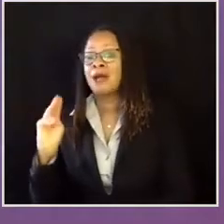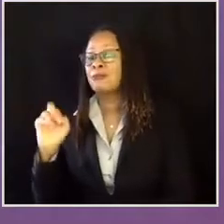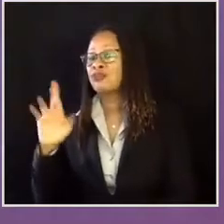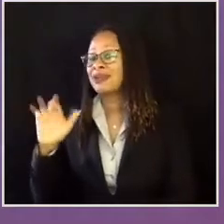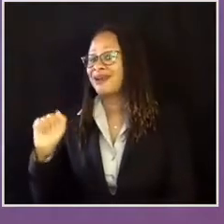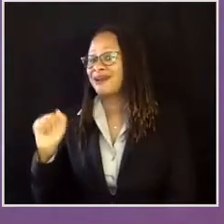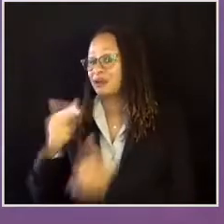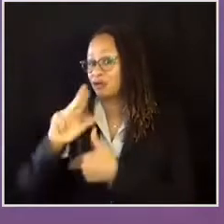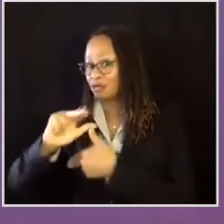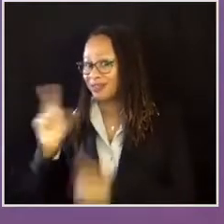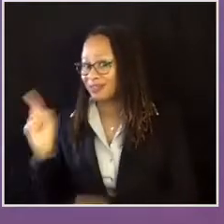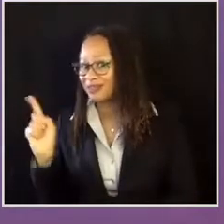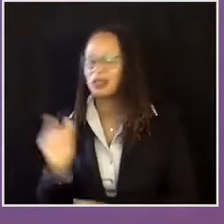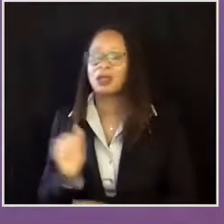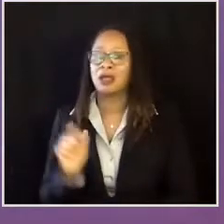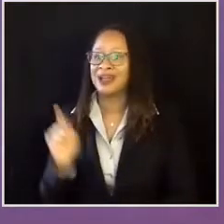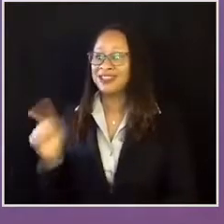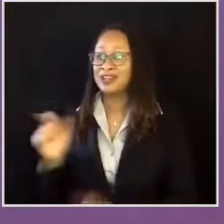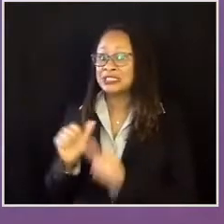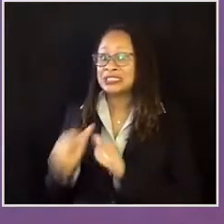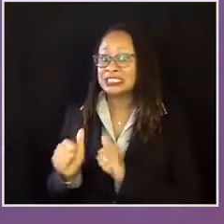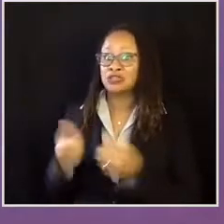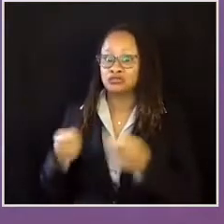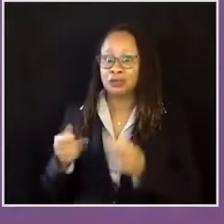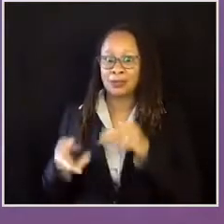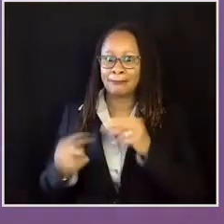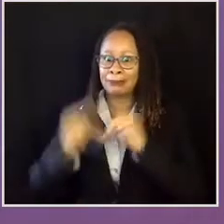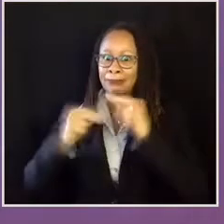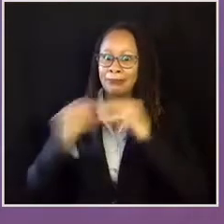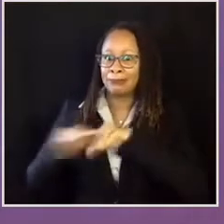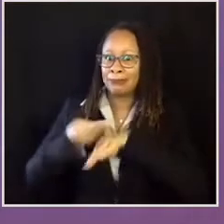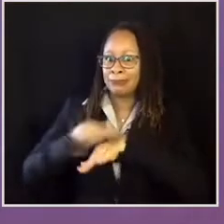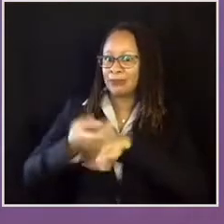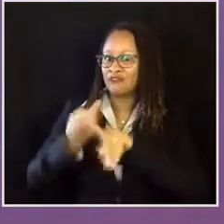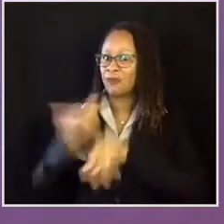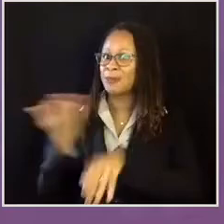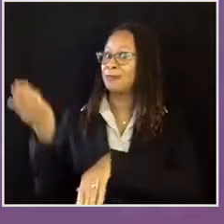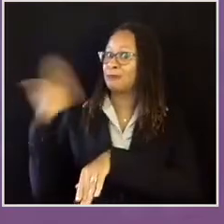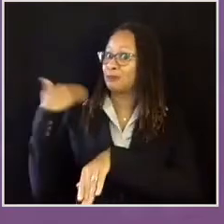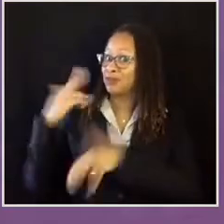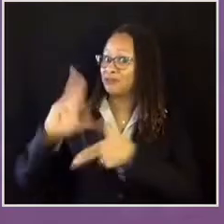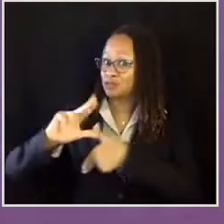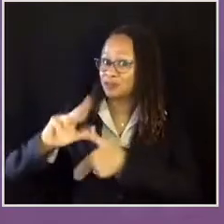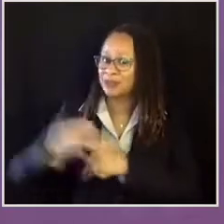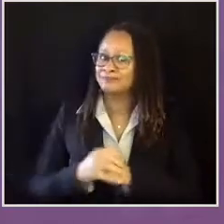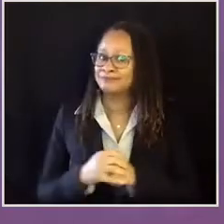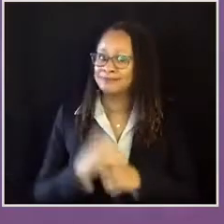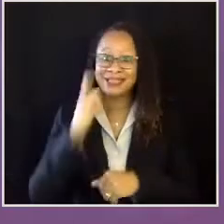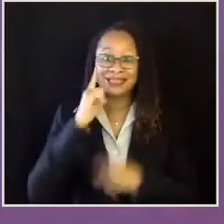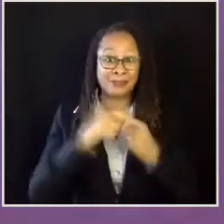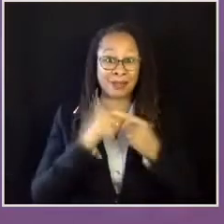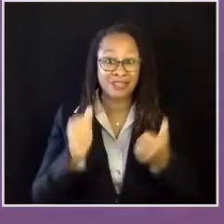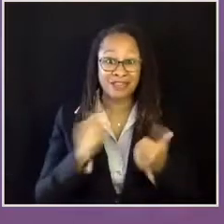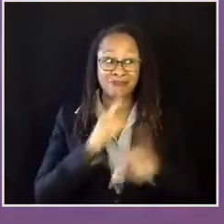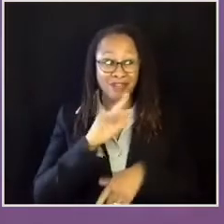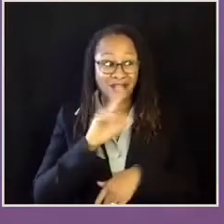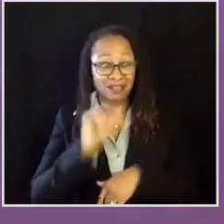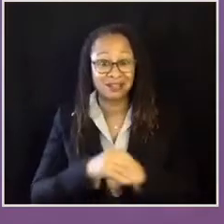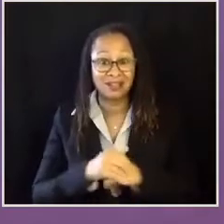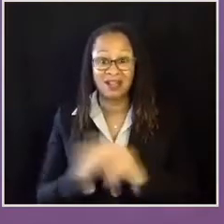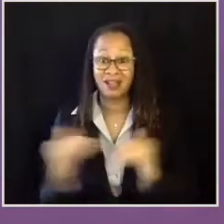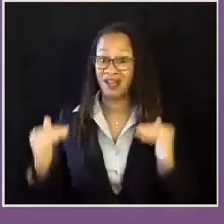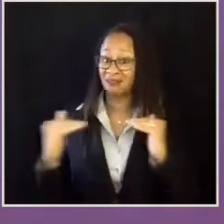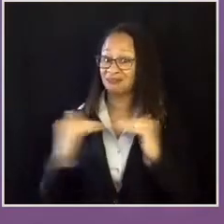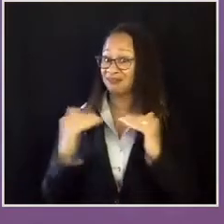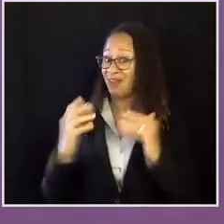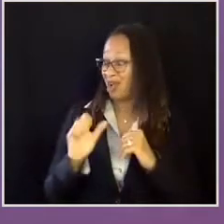recovering from its damage and devastation. Think about that reality. Our fellow Americans are still putting things